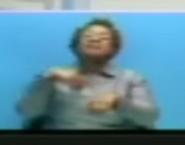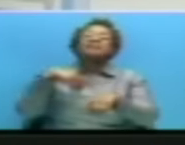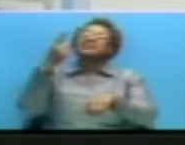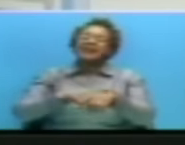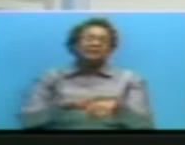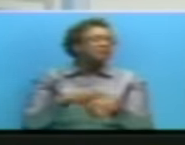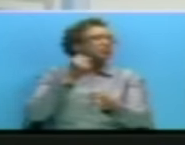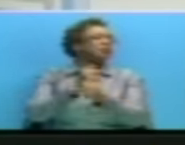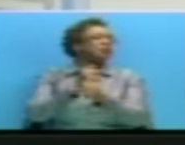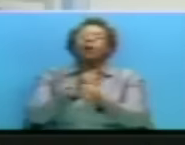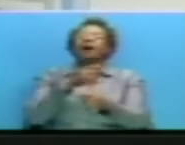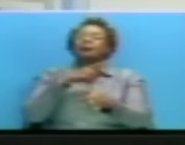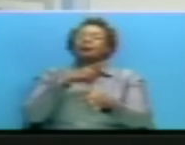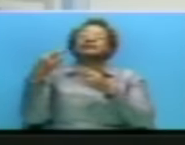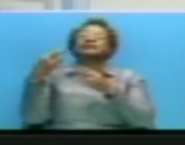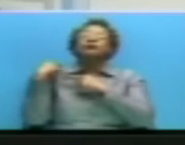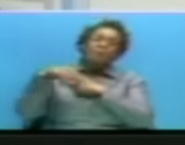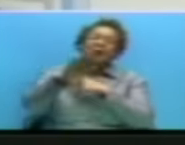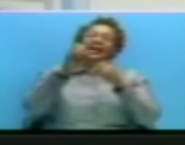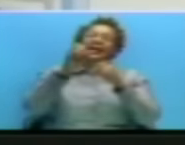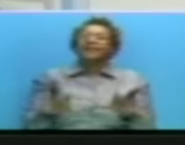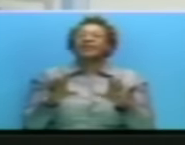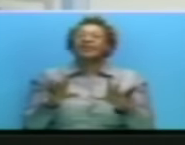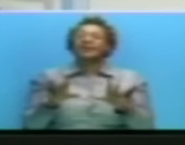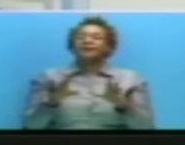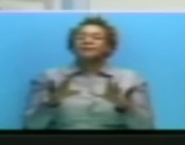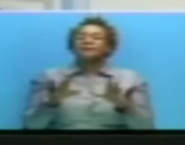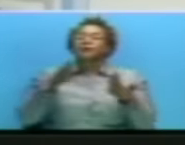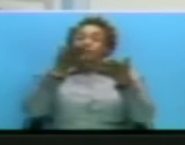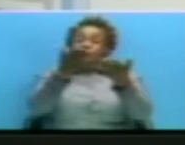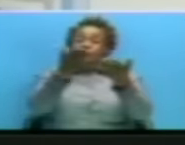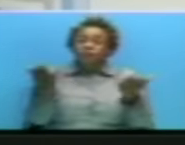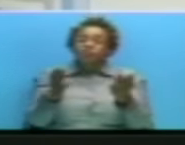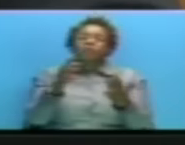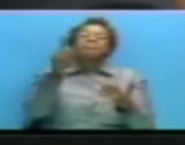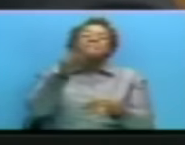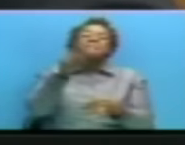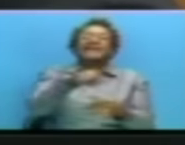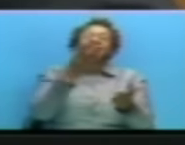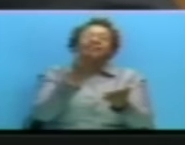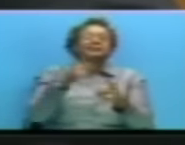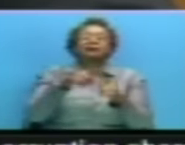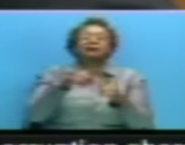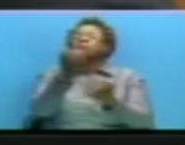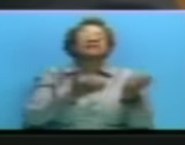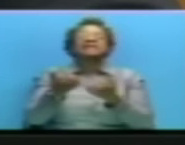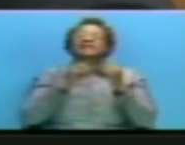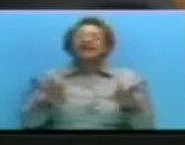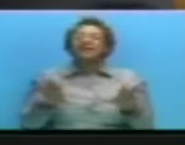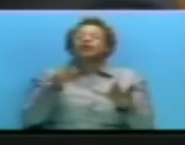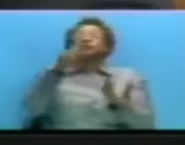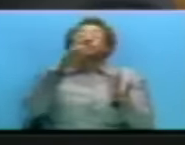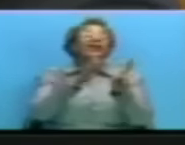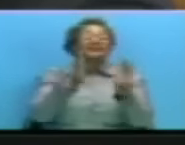mandate. However, I would like him to tell us what are how? Please. Because you're banning things that are not even in your business to ban. Like what? You're a